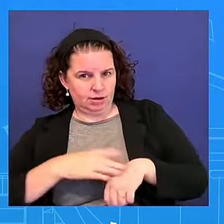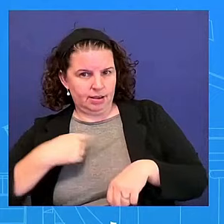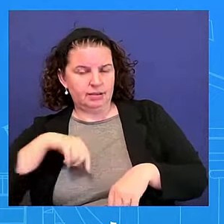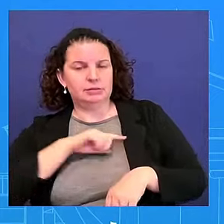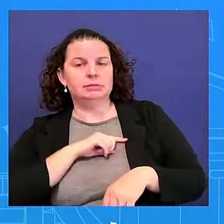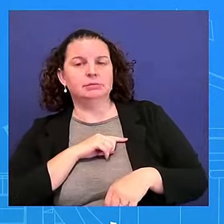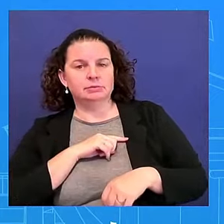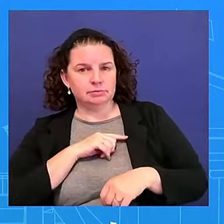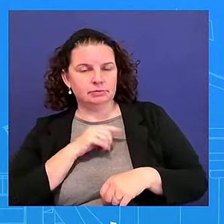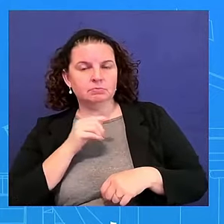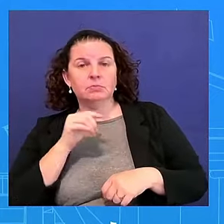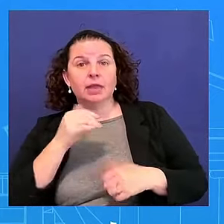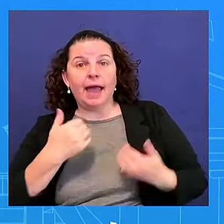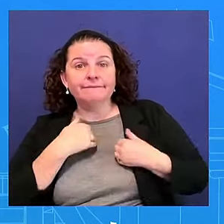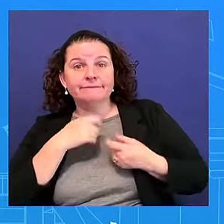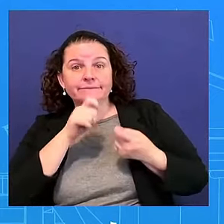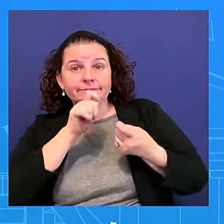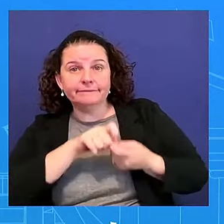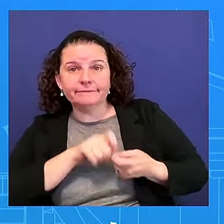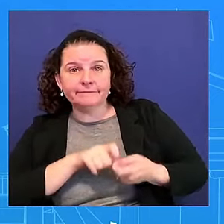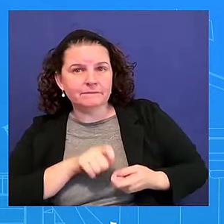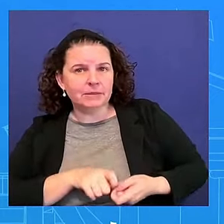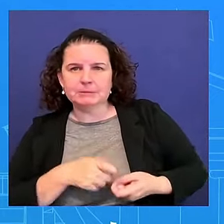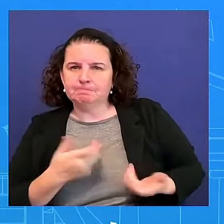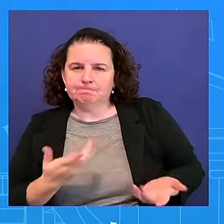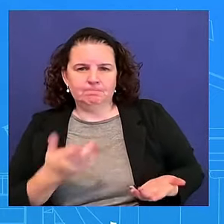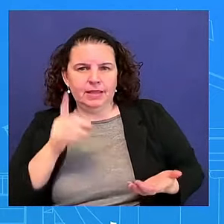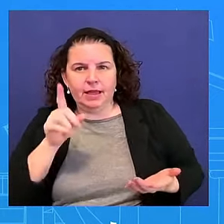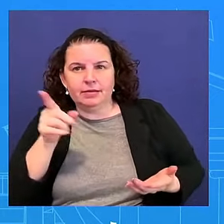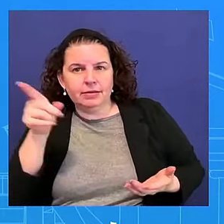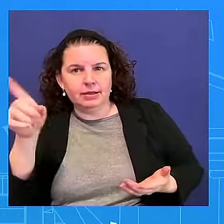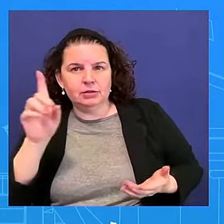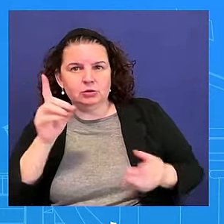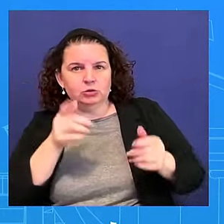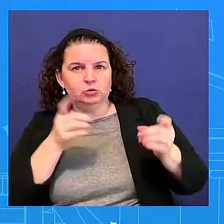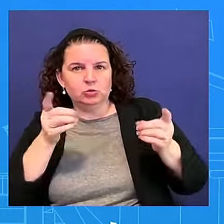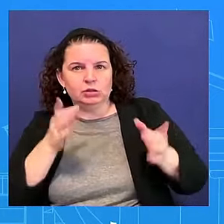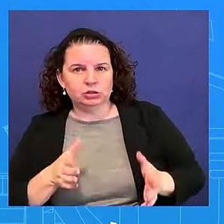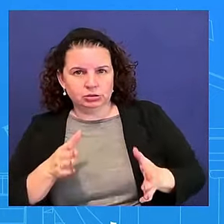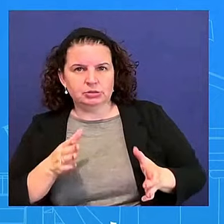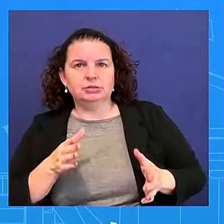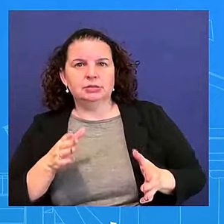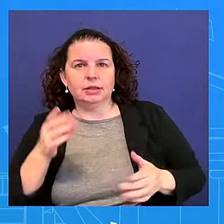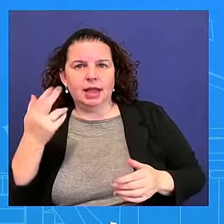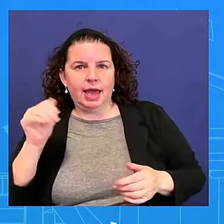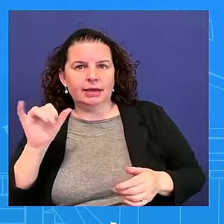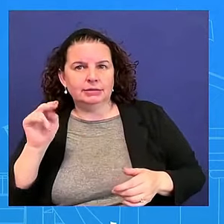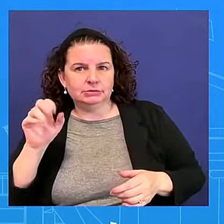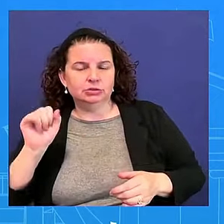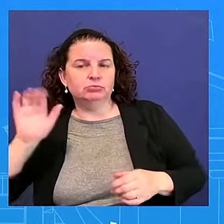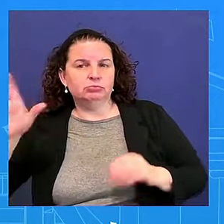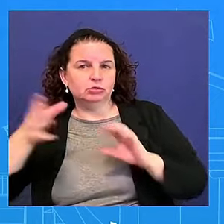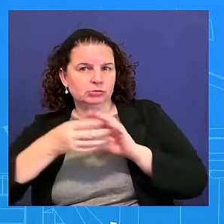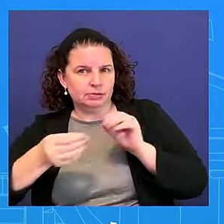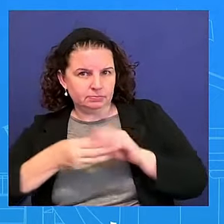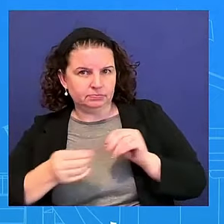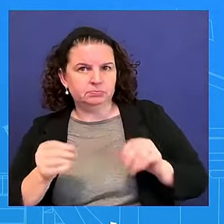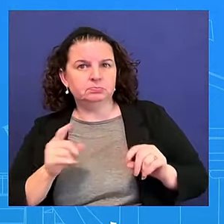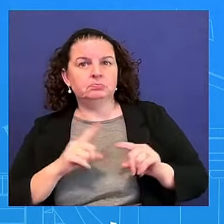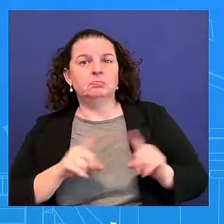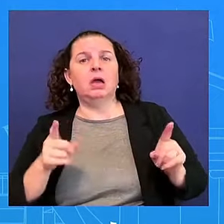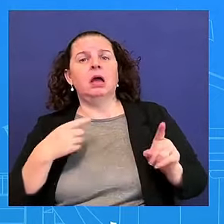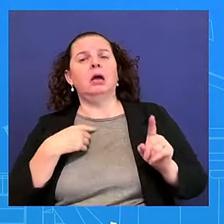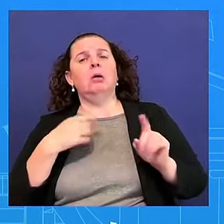But broadly speaking here, just bear with me for a second. Iran is seeking to opportunistically take advantage of